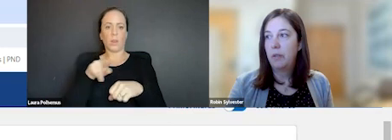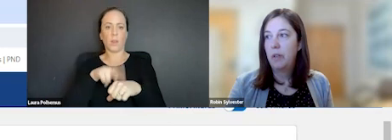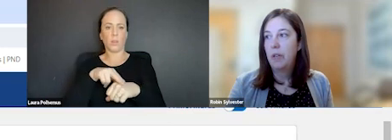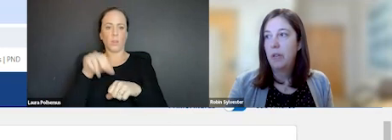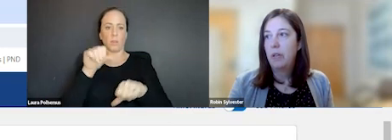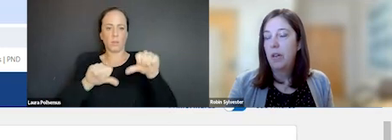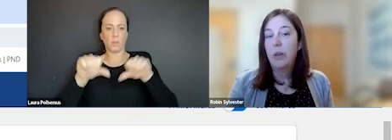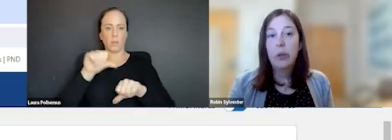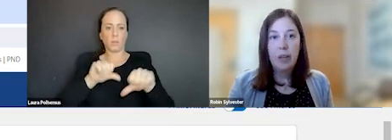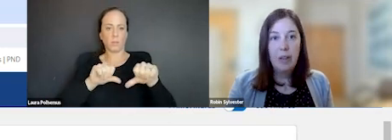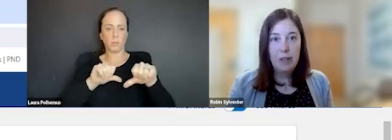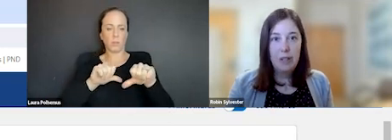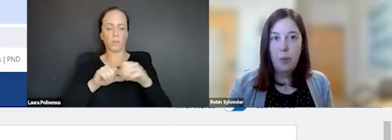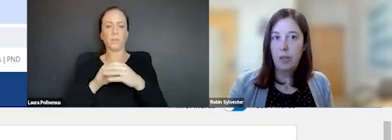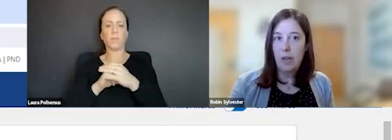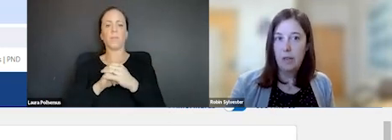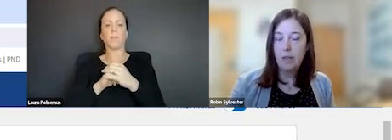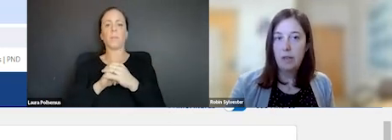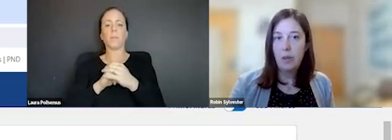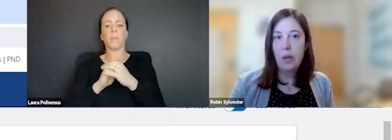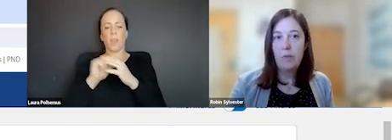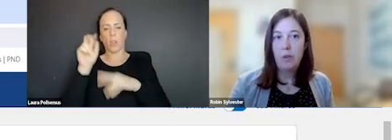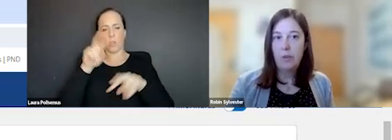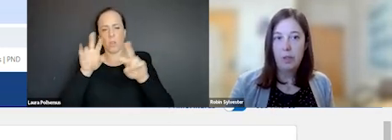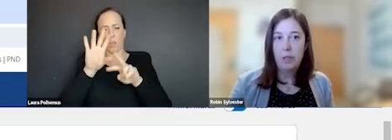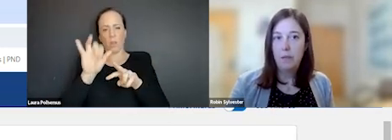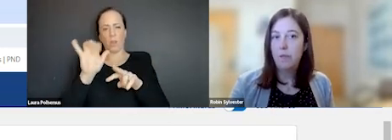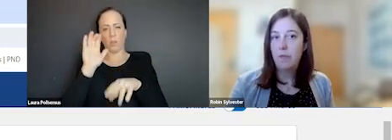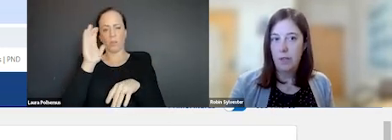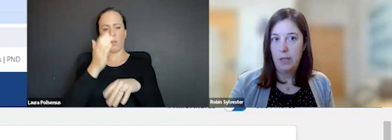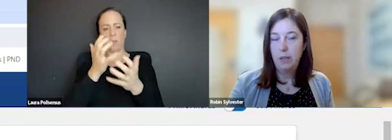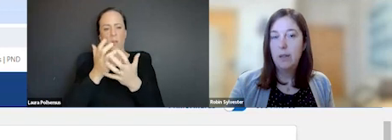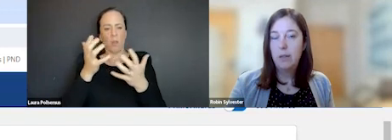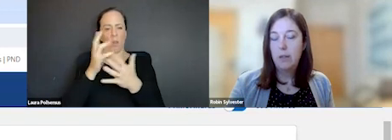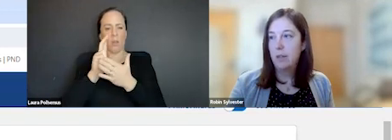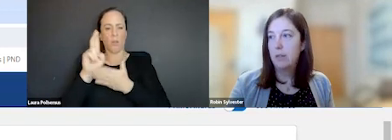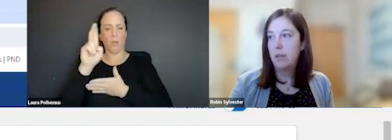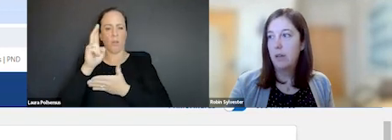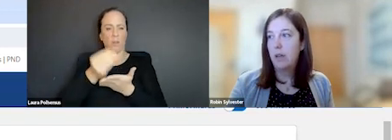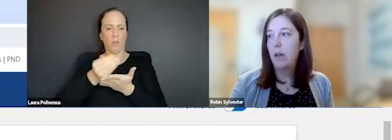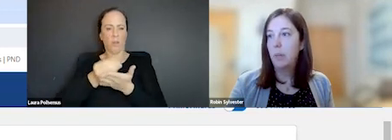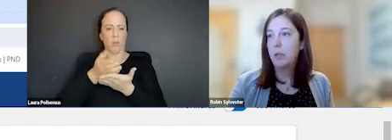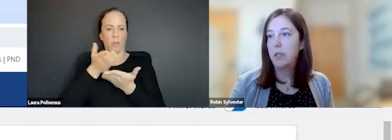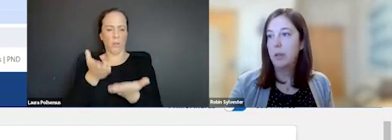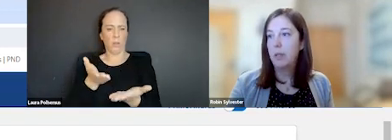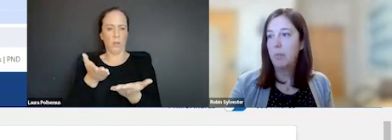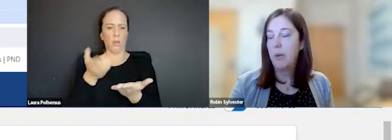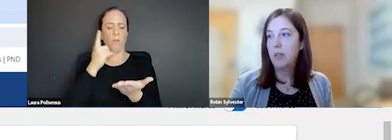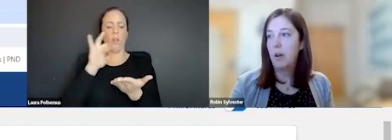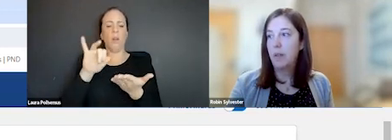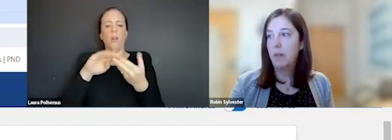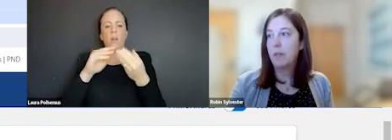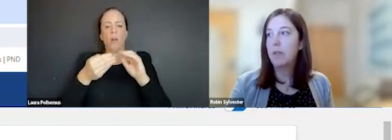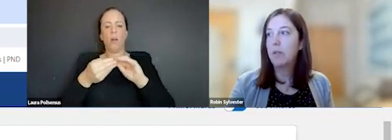Foundation. And looking at this, I would guess that there's a lot of university funding in these numbers